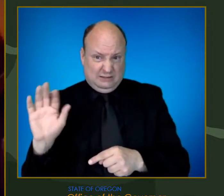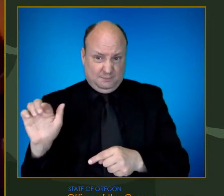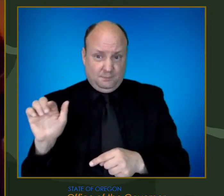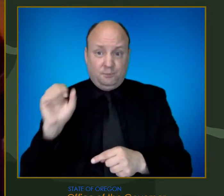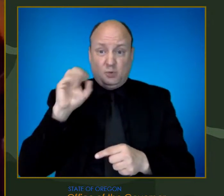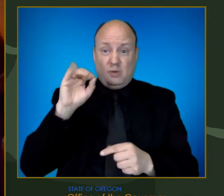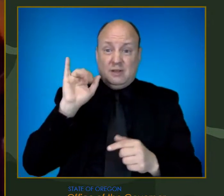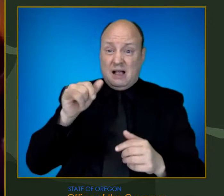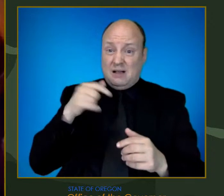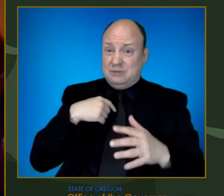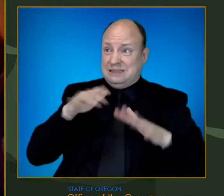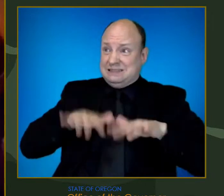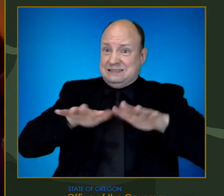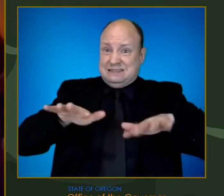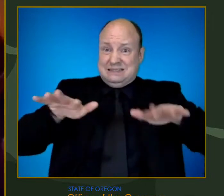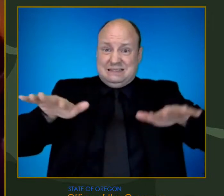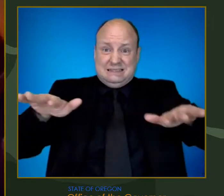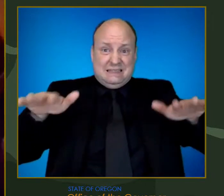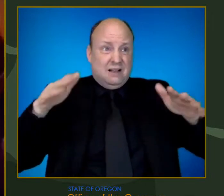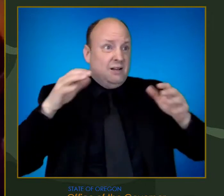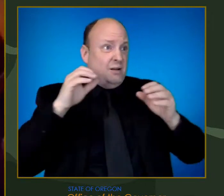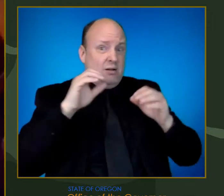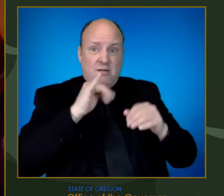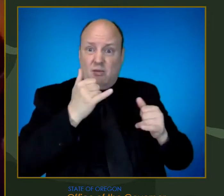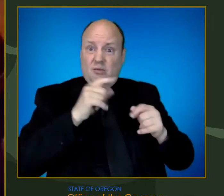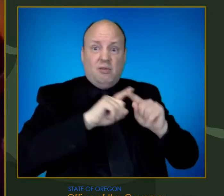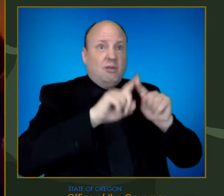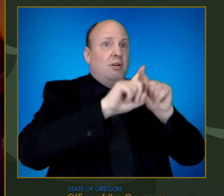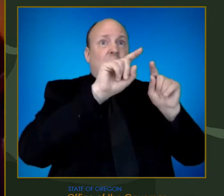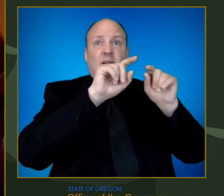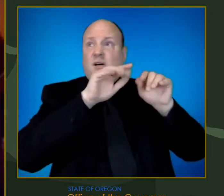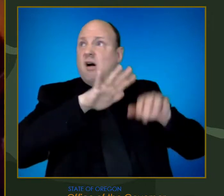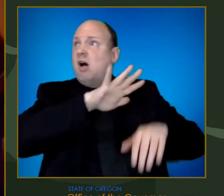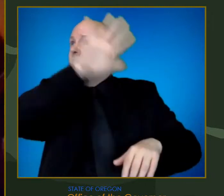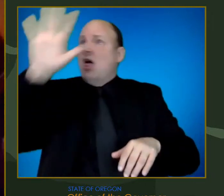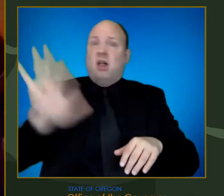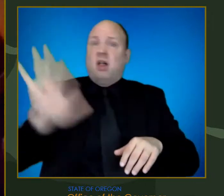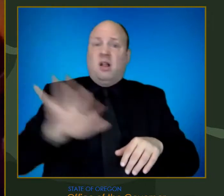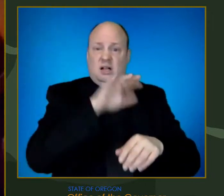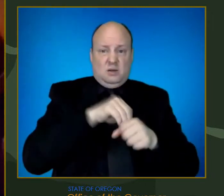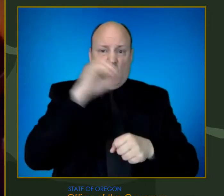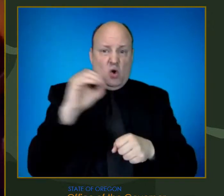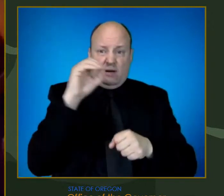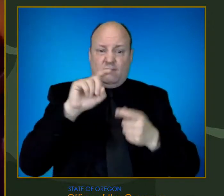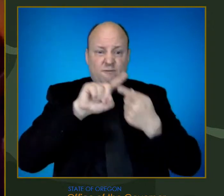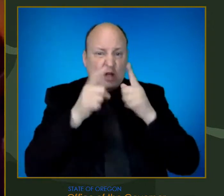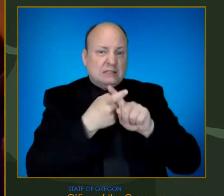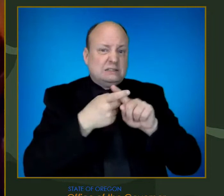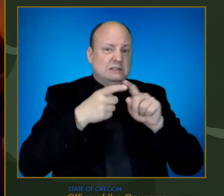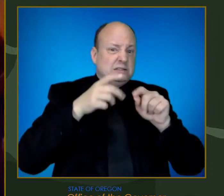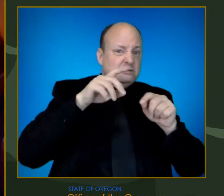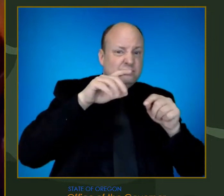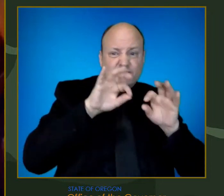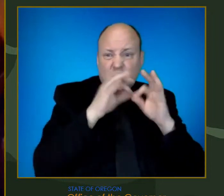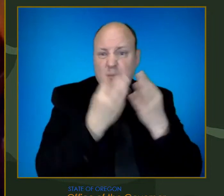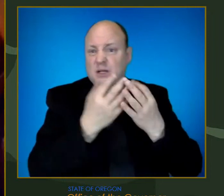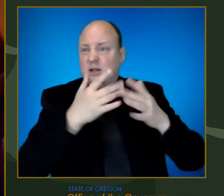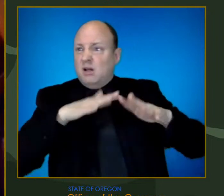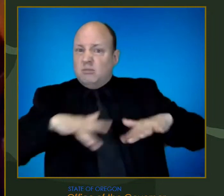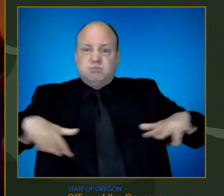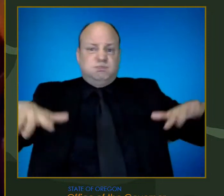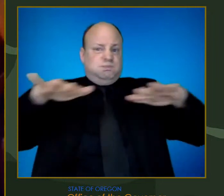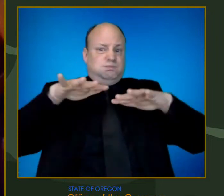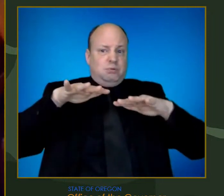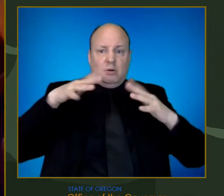state, sickening our friends and neighbors. Daily cases, hospitalizations, our positive test rate,